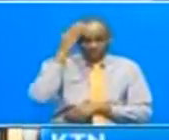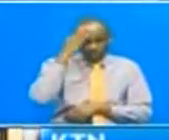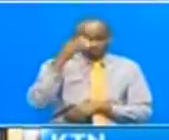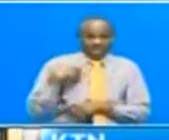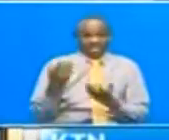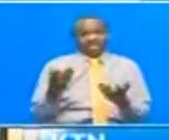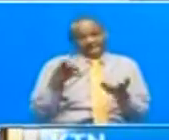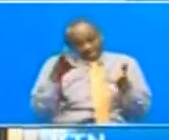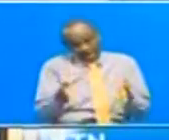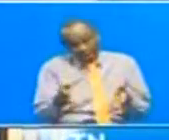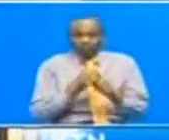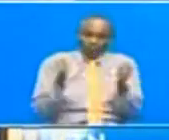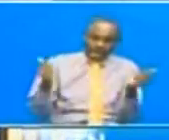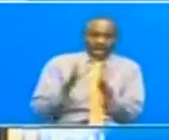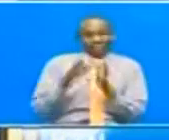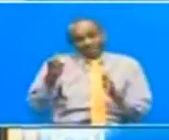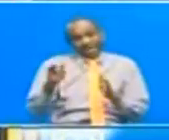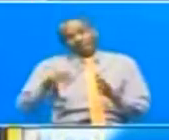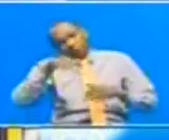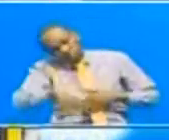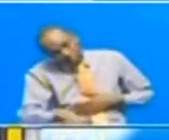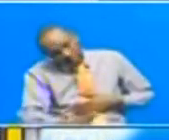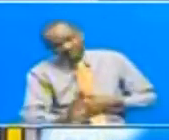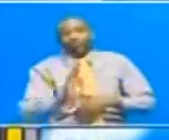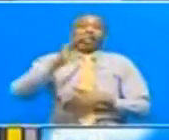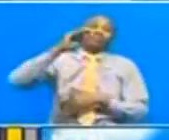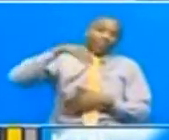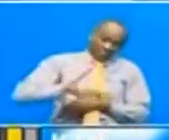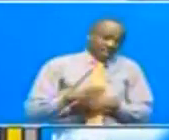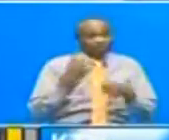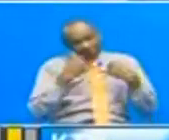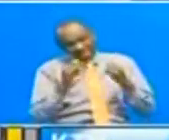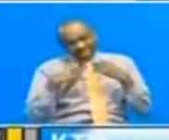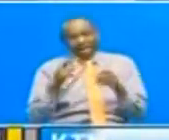inakuanga, kuna saa mtakuwa sawa, kuna saa itakuwa vitu hazitakuwa zinaendelea. Mnaweza kuwa mnajaribu lakini bado vitu hazingiani.